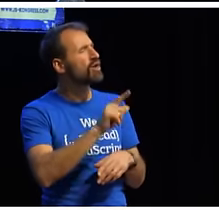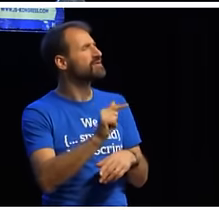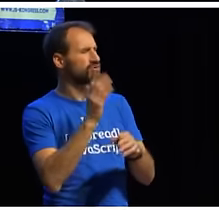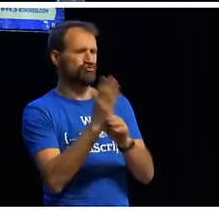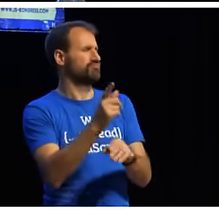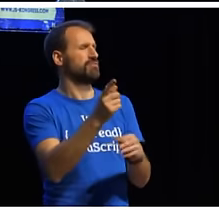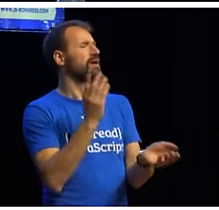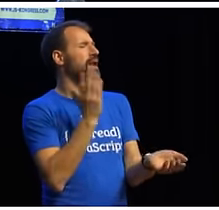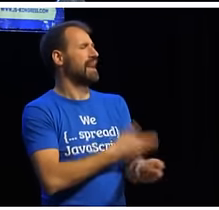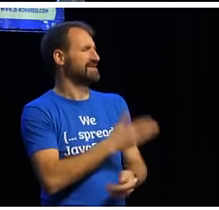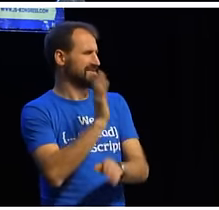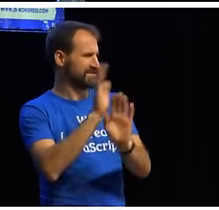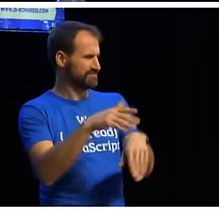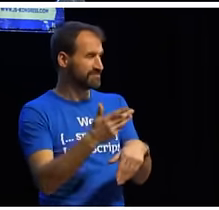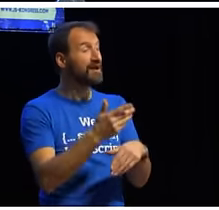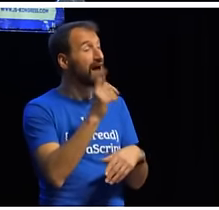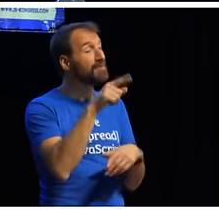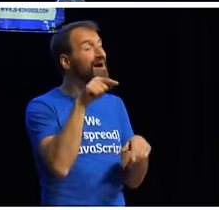want.